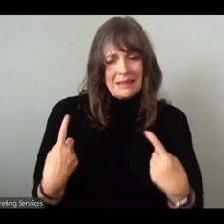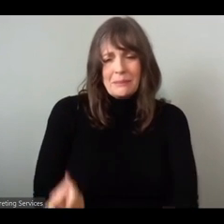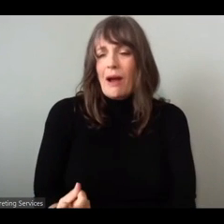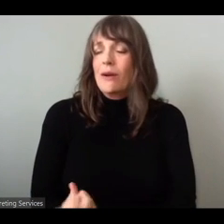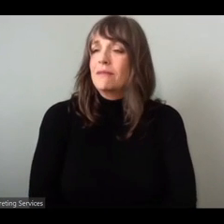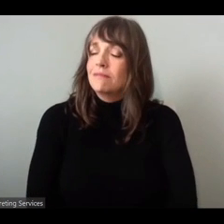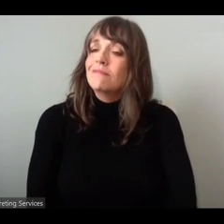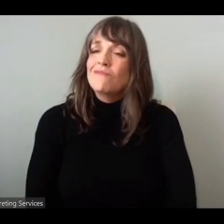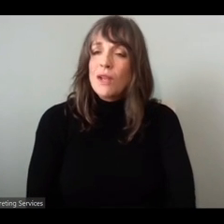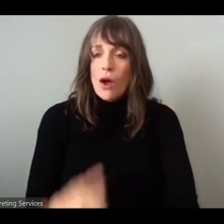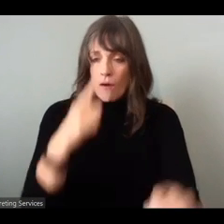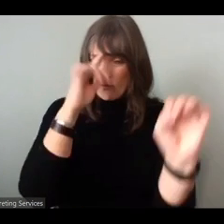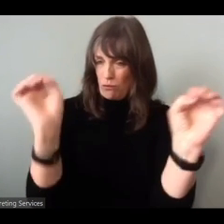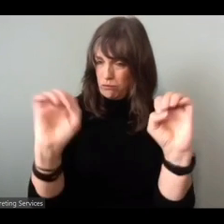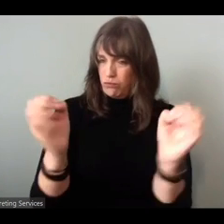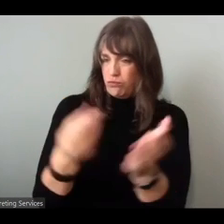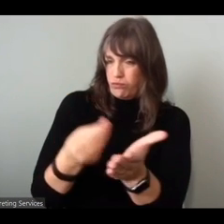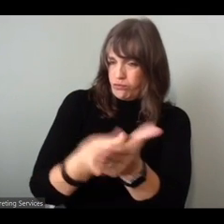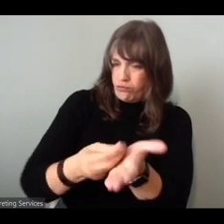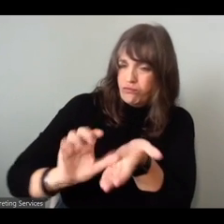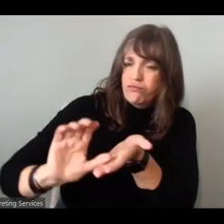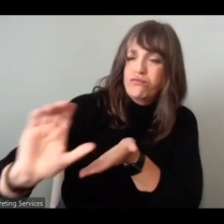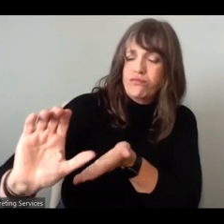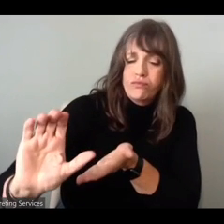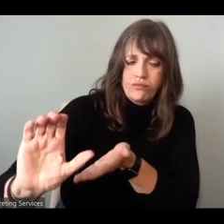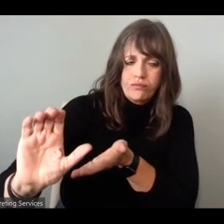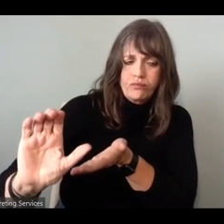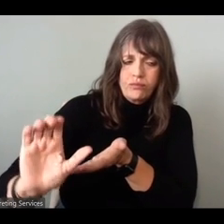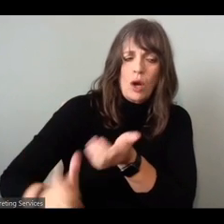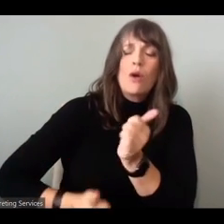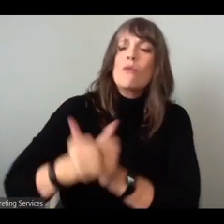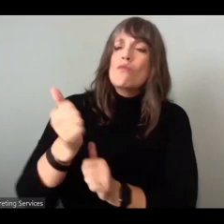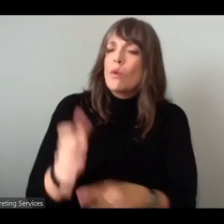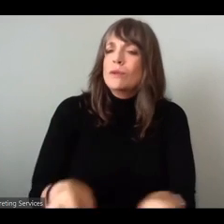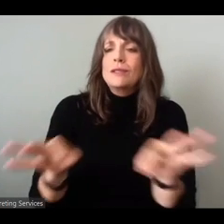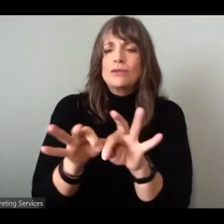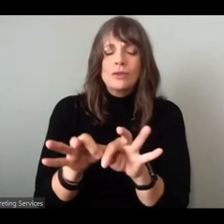ticket revenues, and artists losing income. Now,